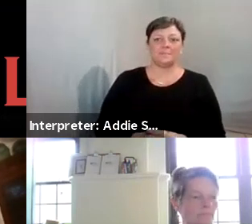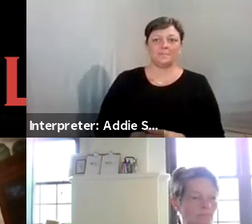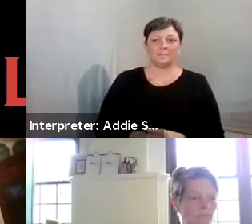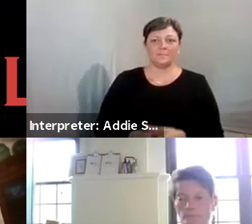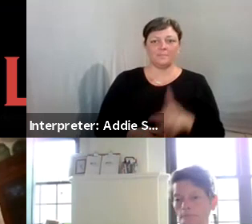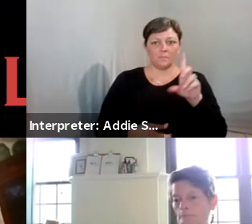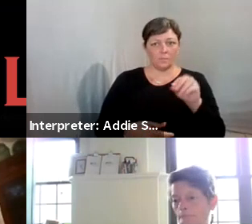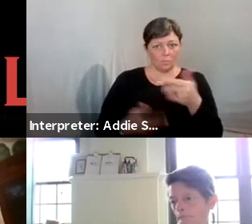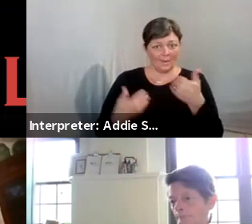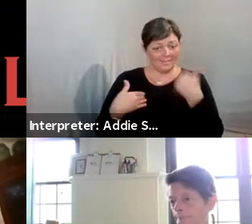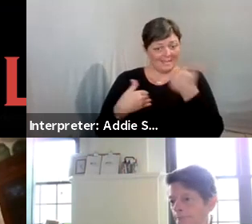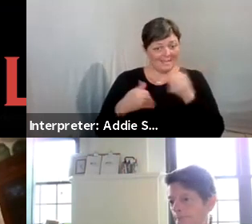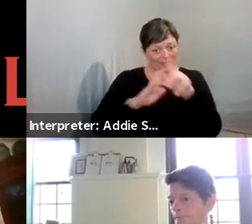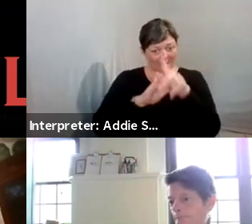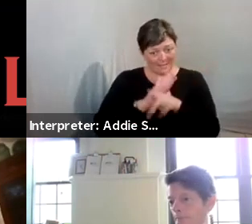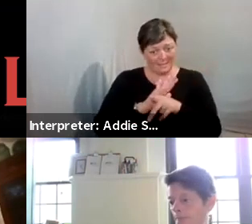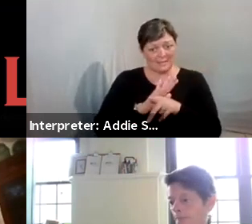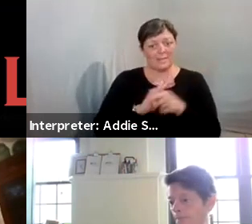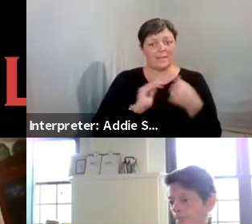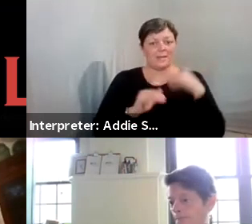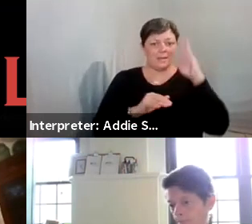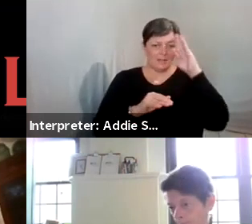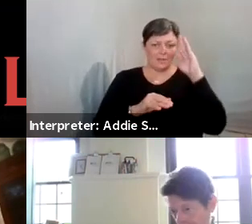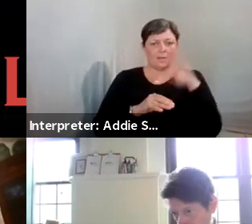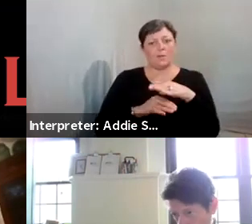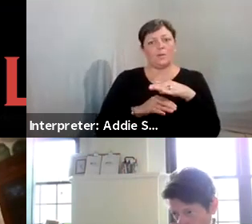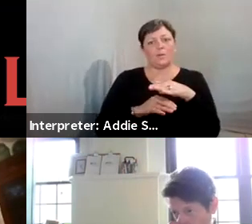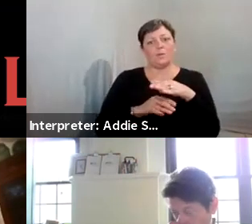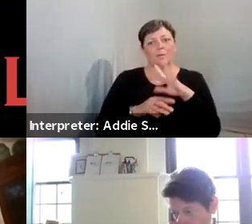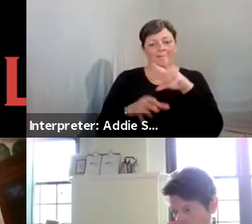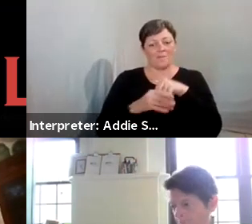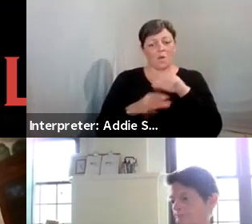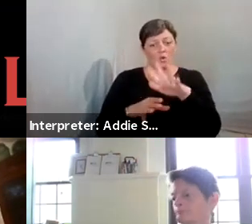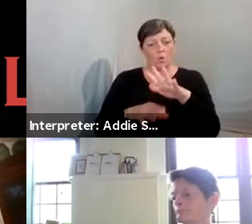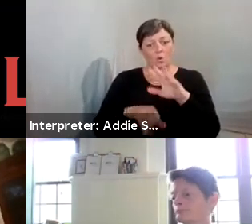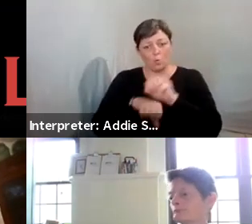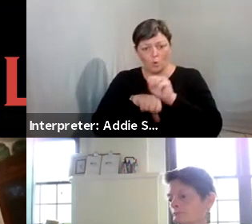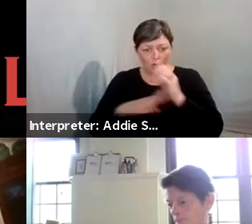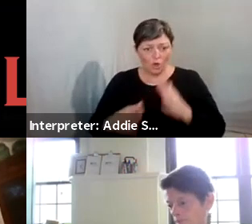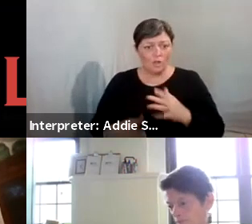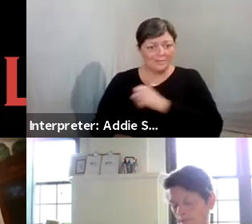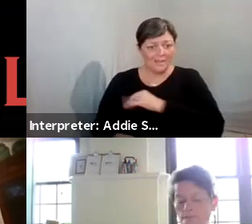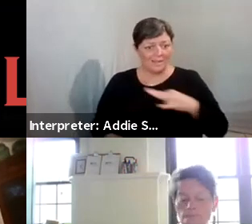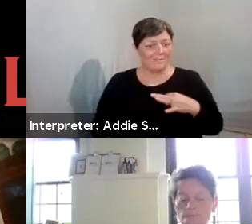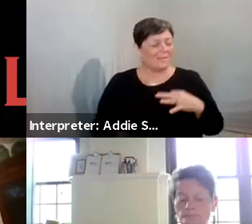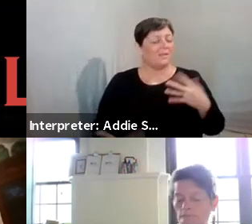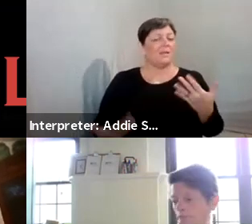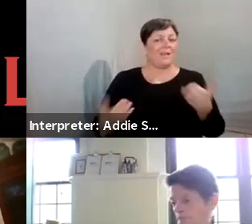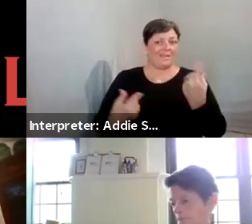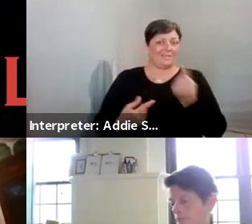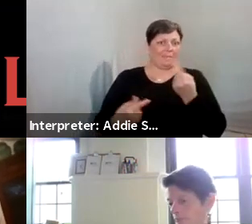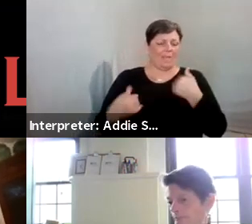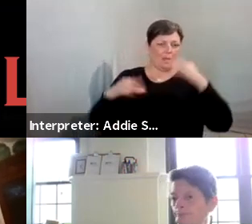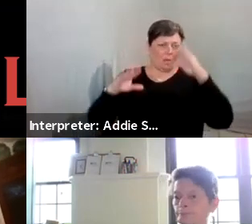do you have any policies that I know that surround your employees? I'm assuming you have something,